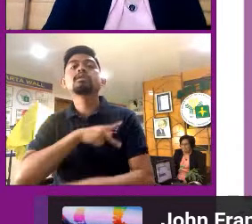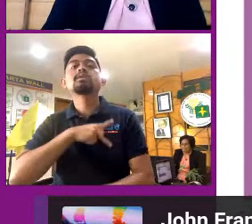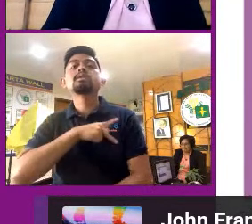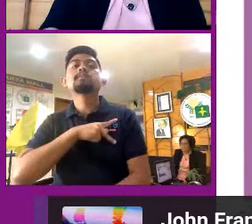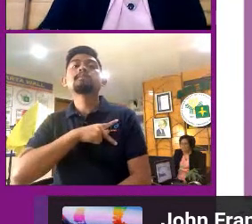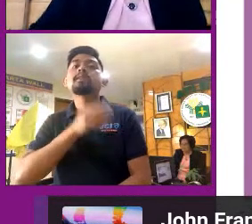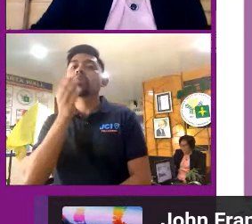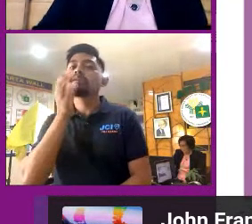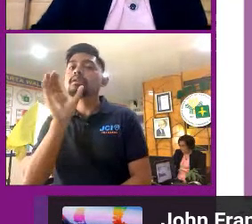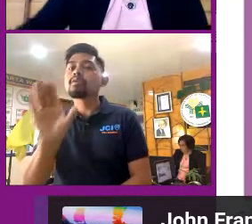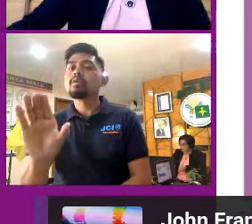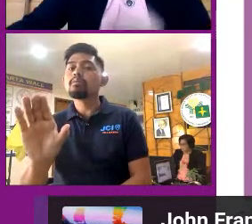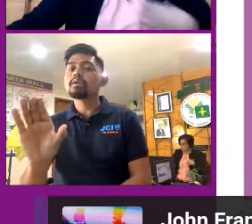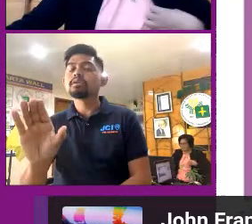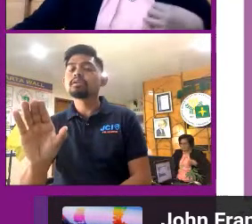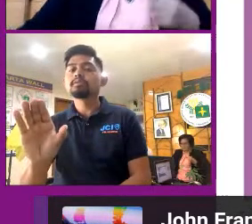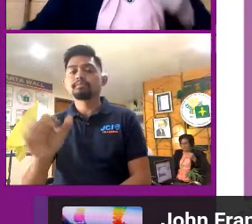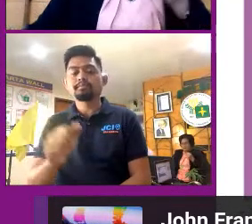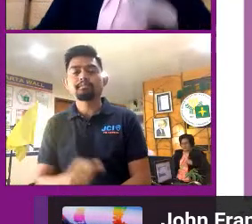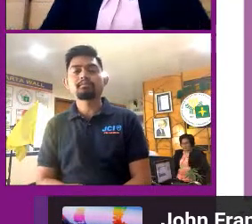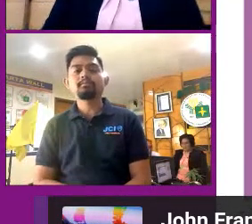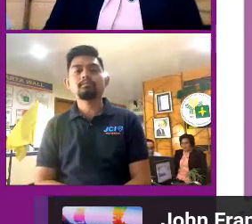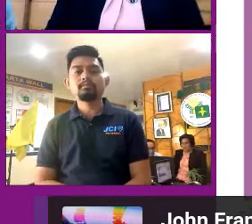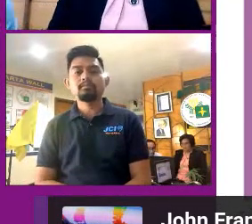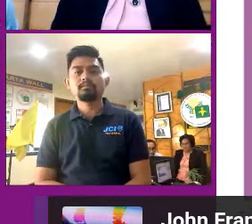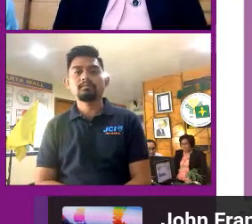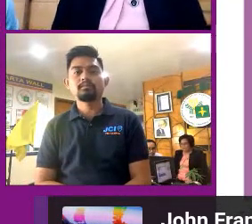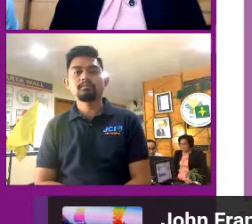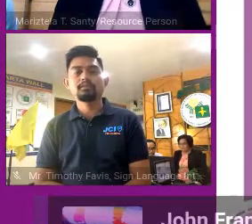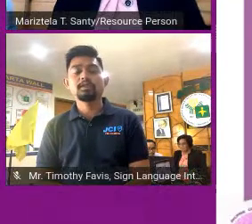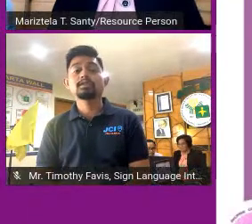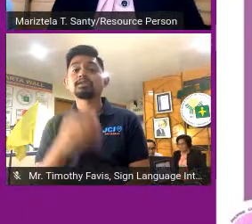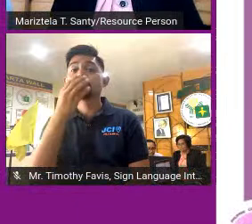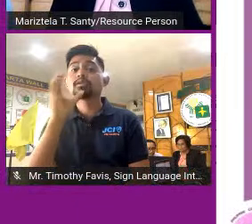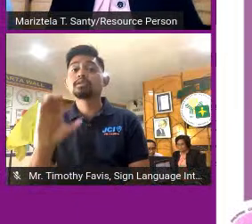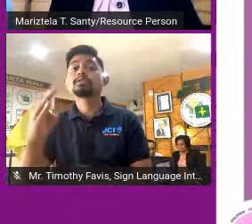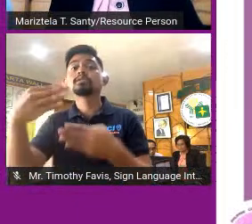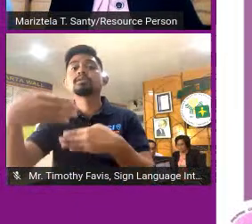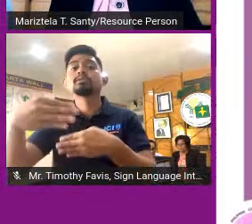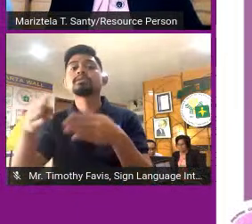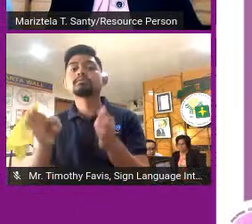po. Ma'am? Sige po. Sige po.